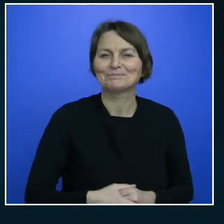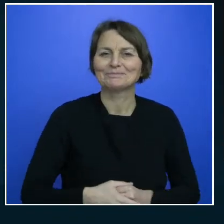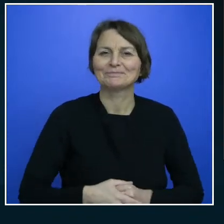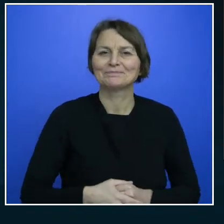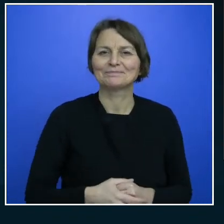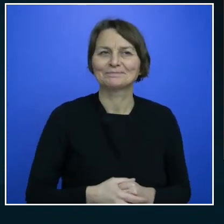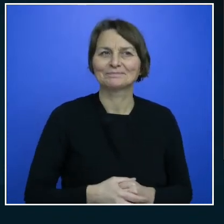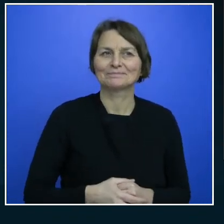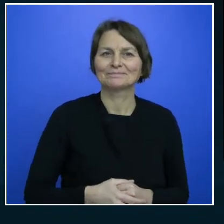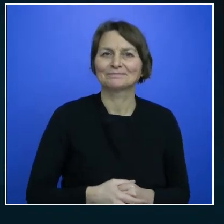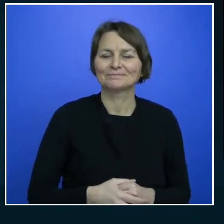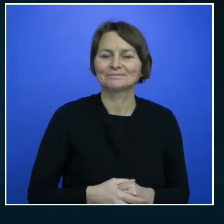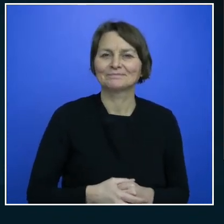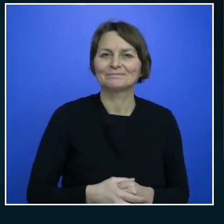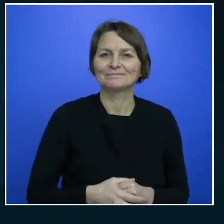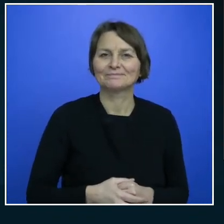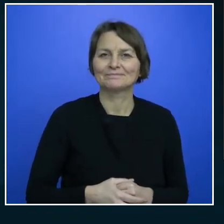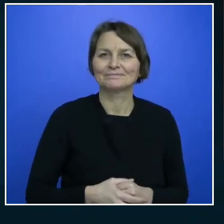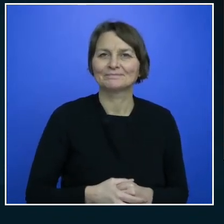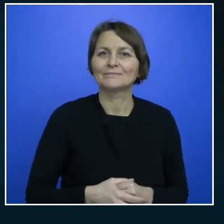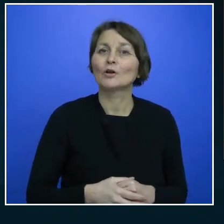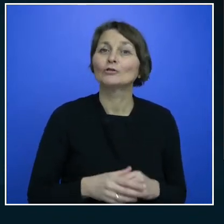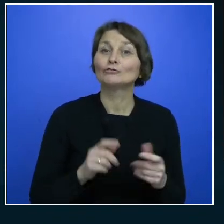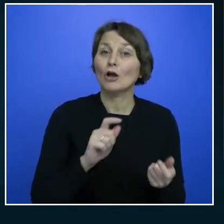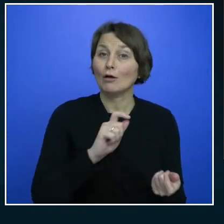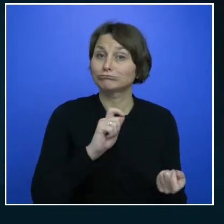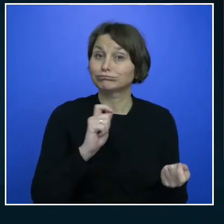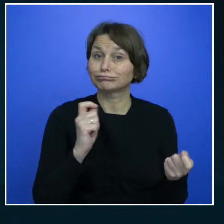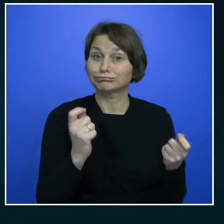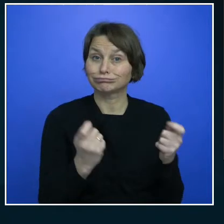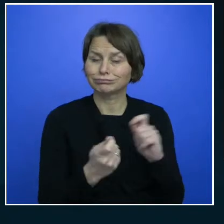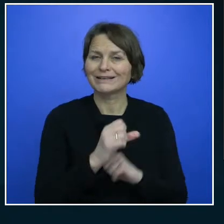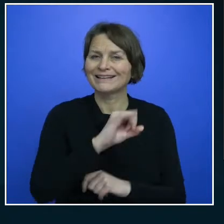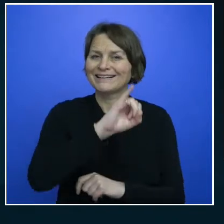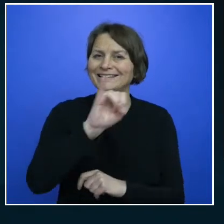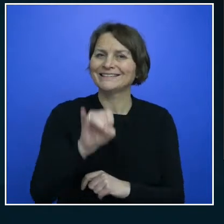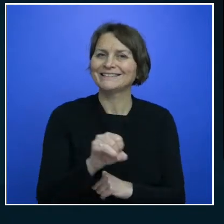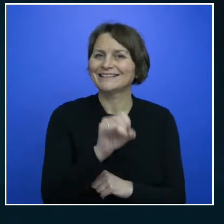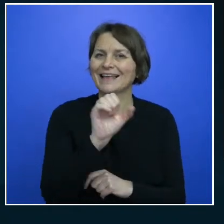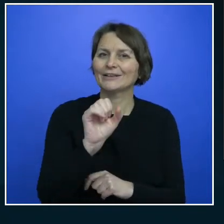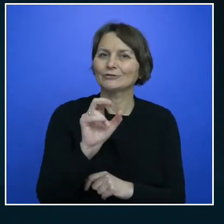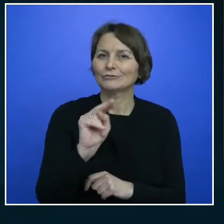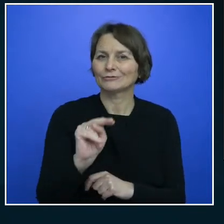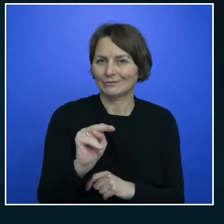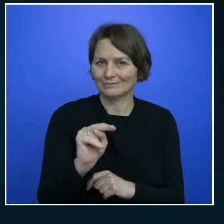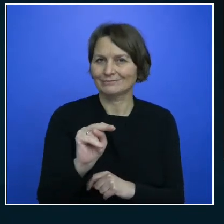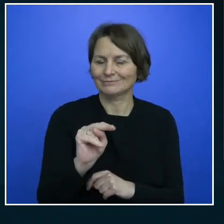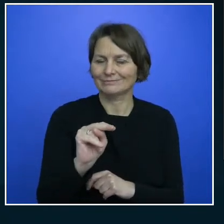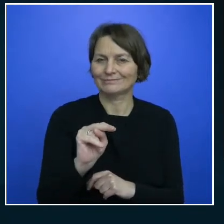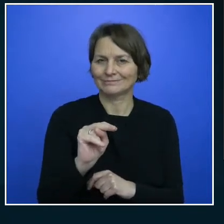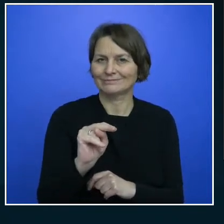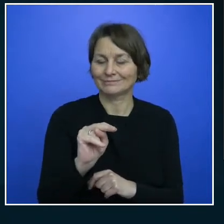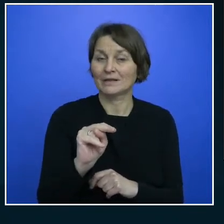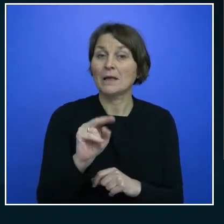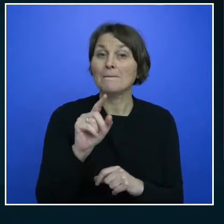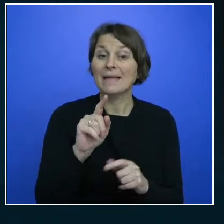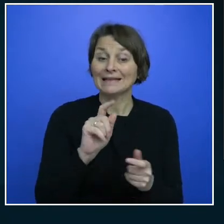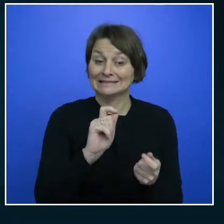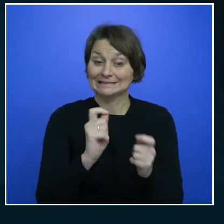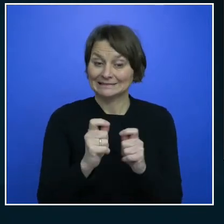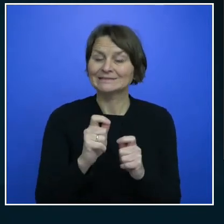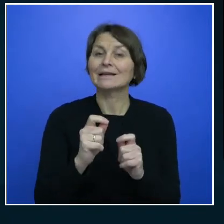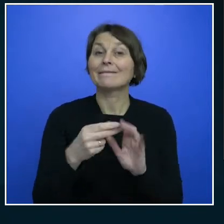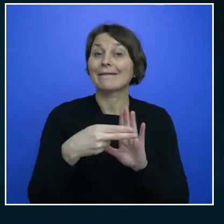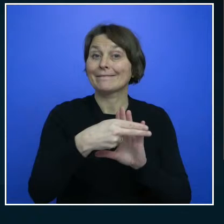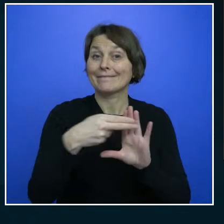you transpile this file into a JSON file is that you say Bicep build, and then the name of the file.